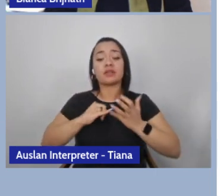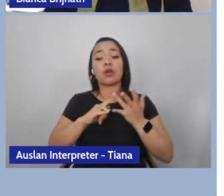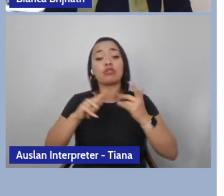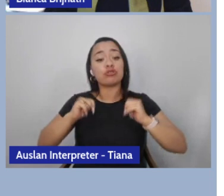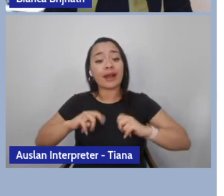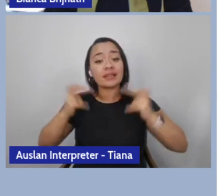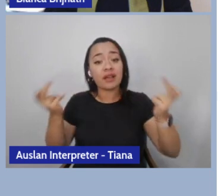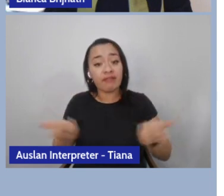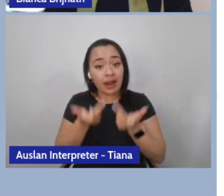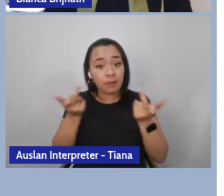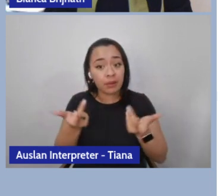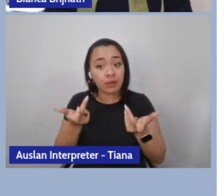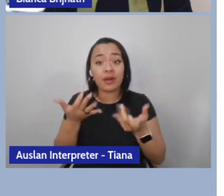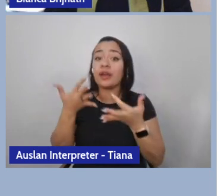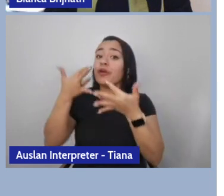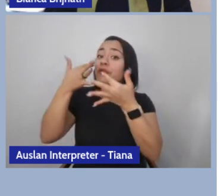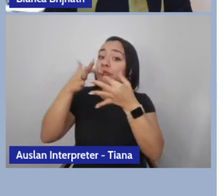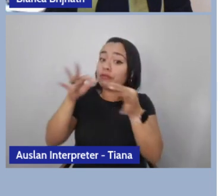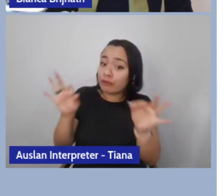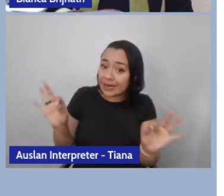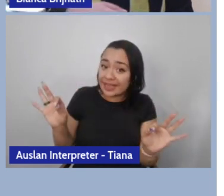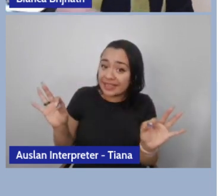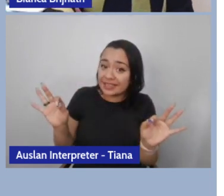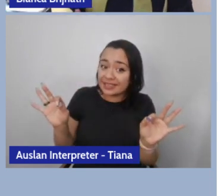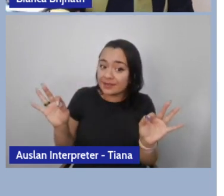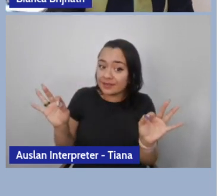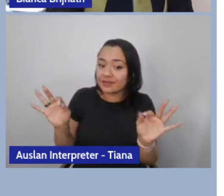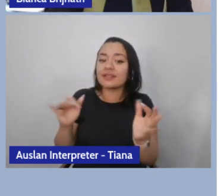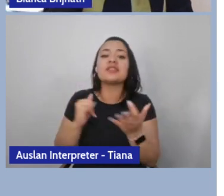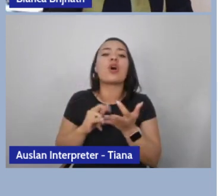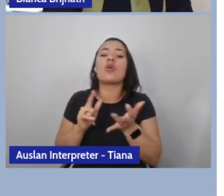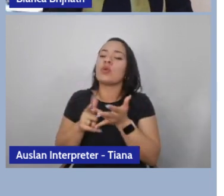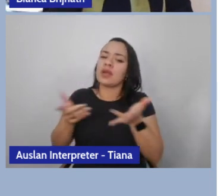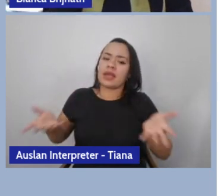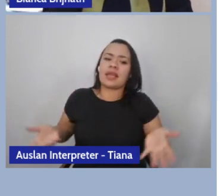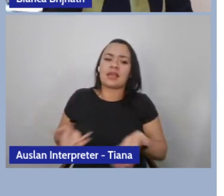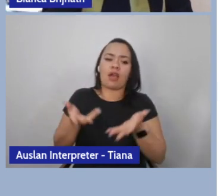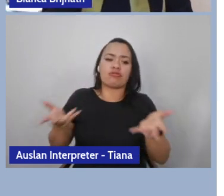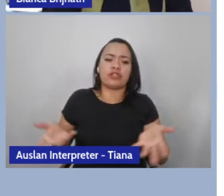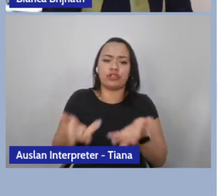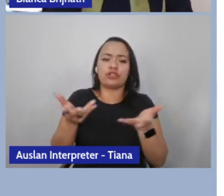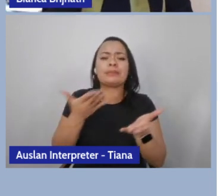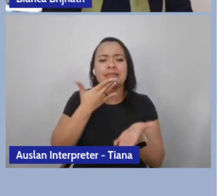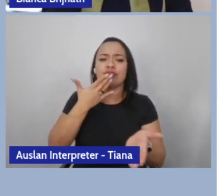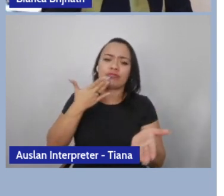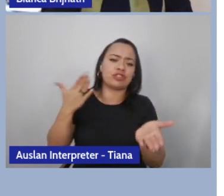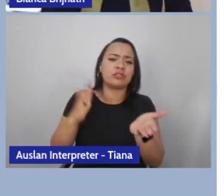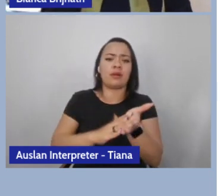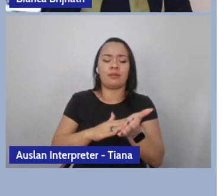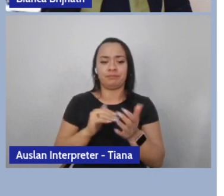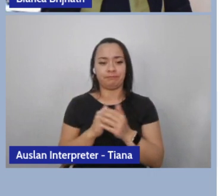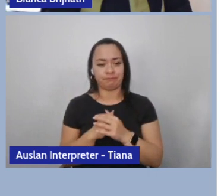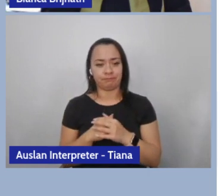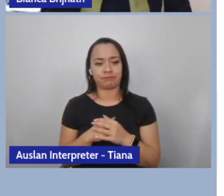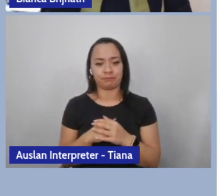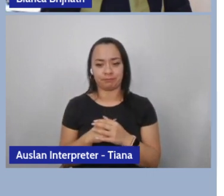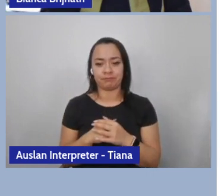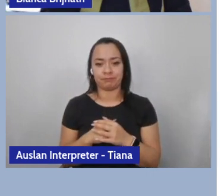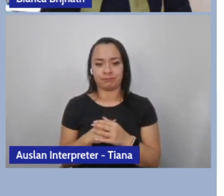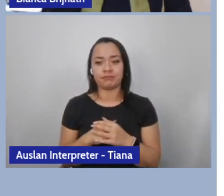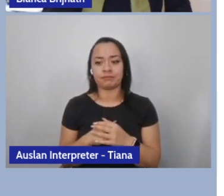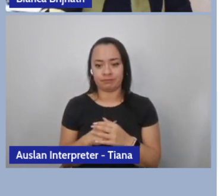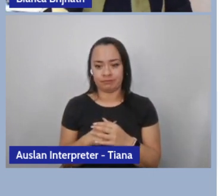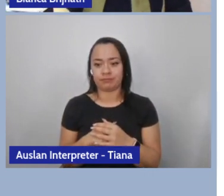for you. So we certainly encourage its uptake. And on that note, I think I'm going